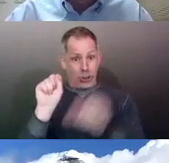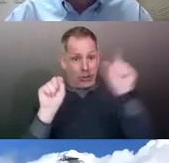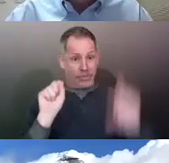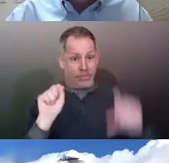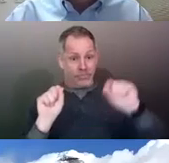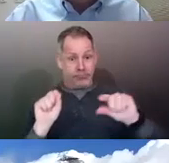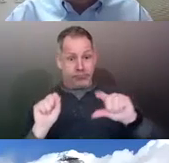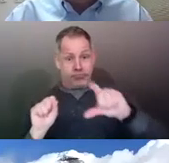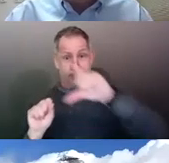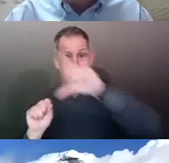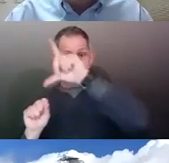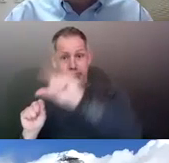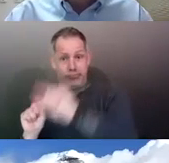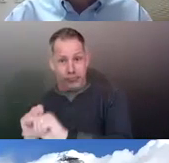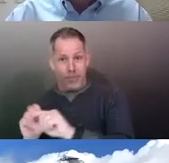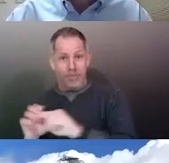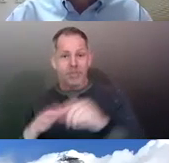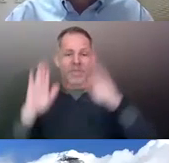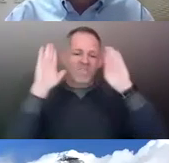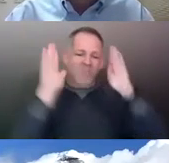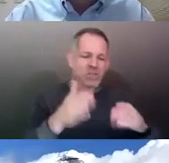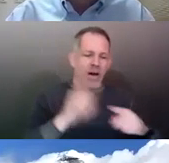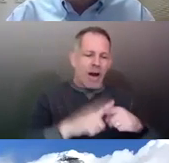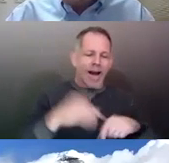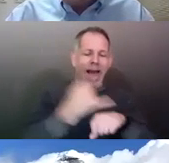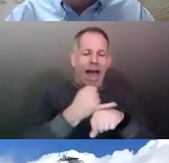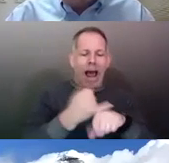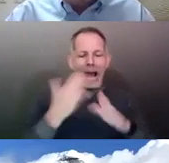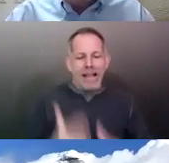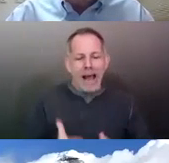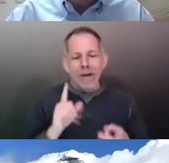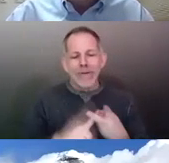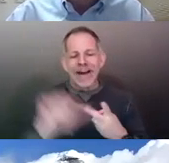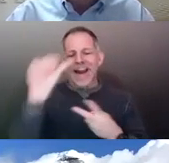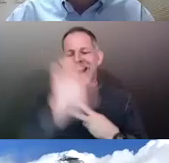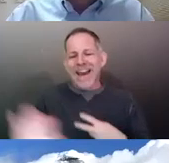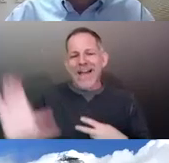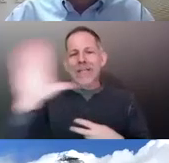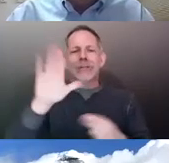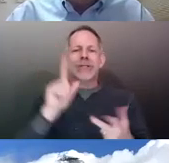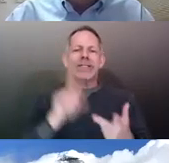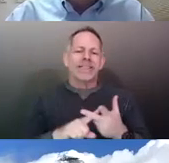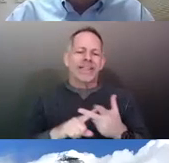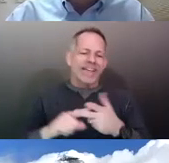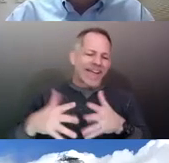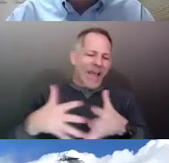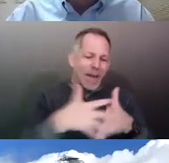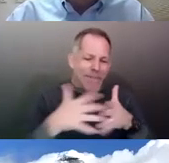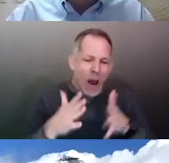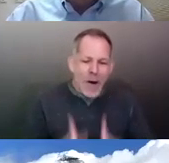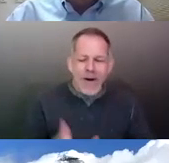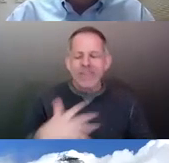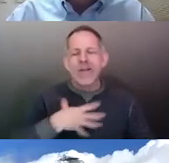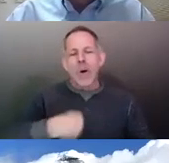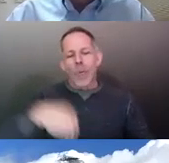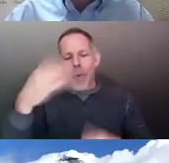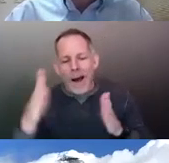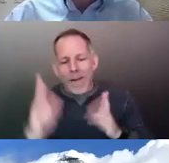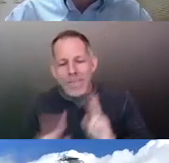at rates 8 to 9 times what whites and Asians are seeing, but also African